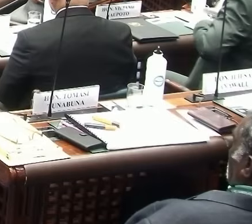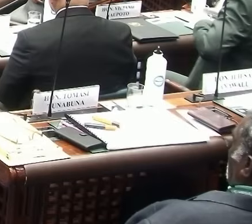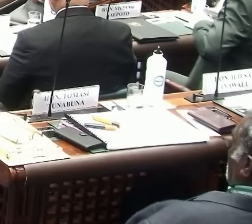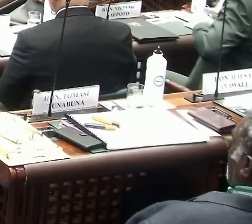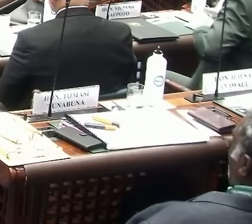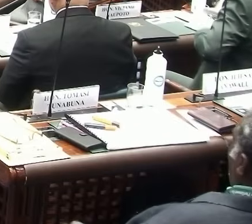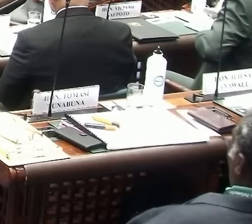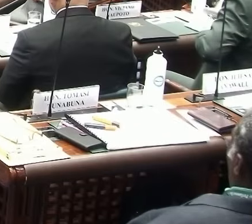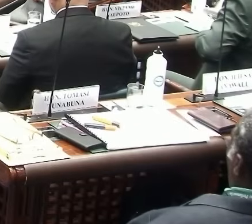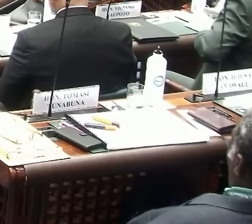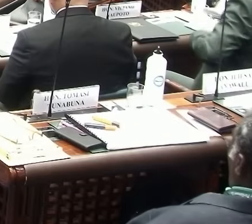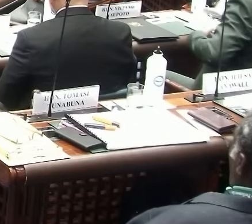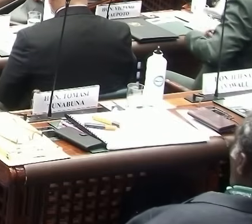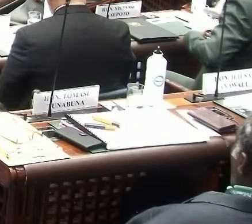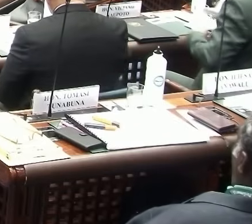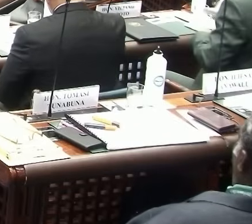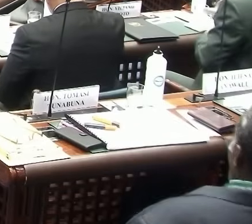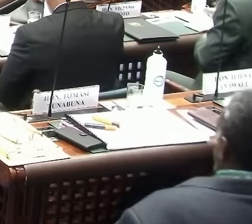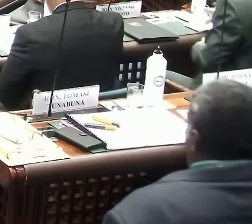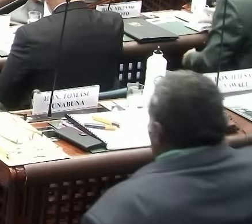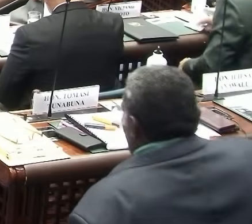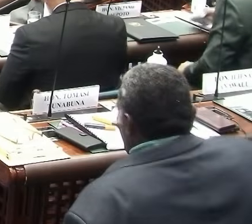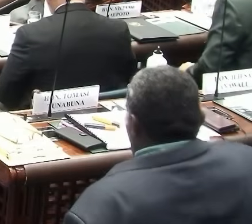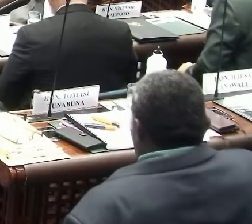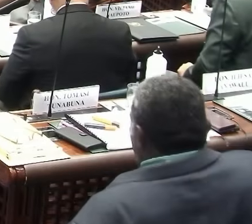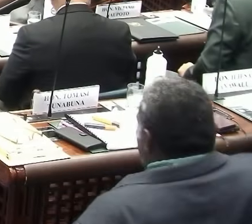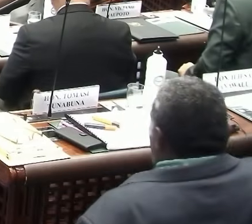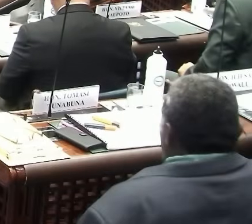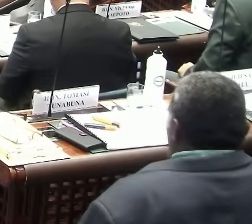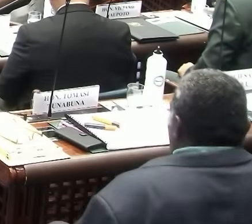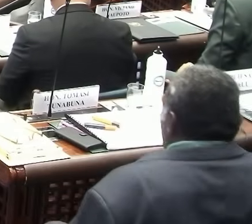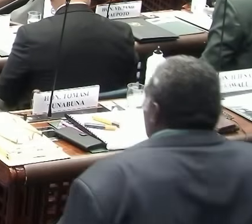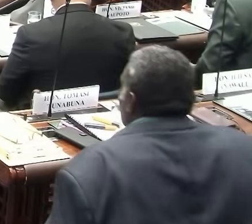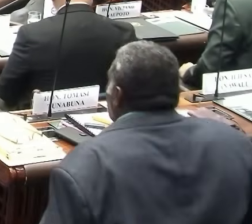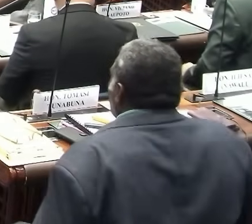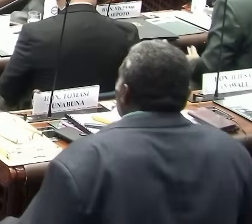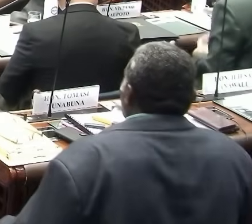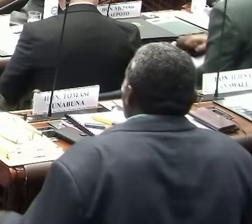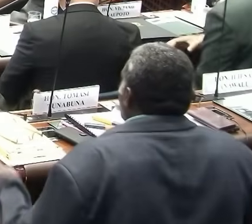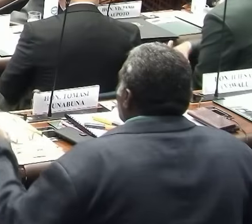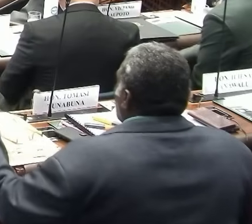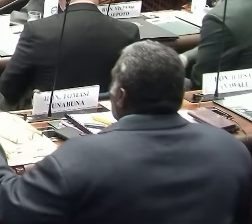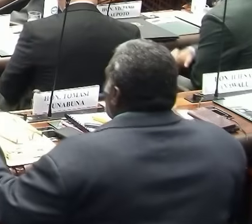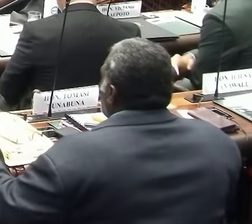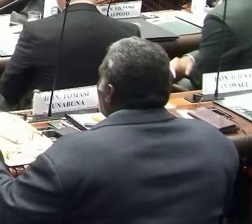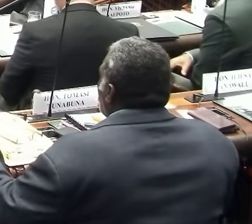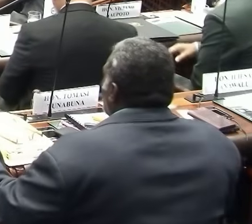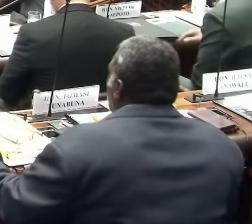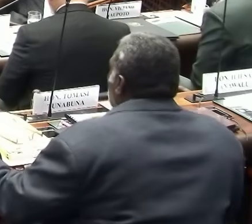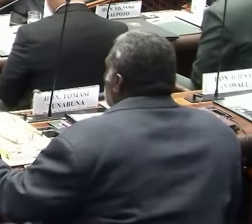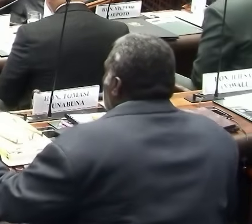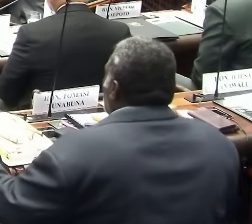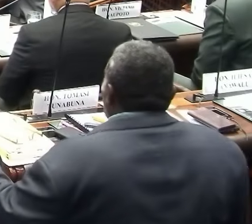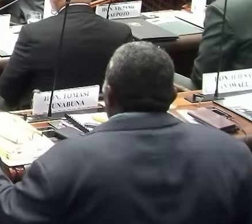Thank you, Mr. Speaker. Mr. Speaker, I thank all the honourable members